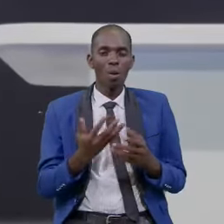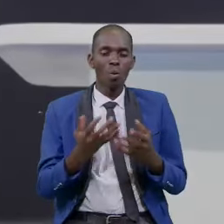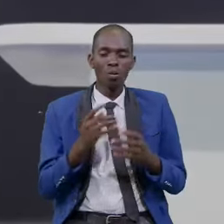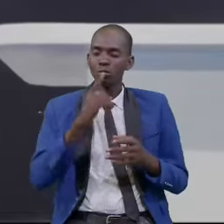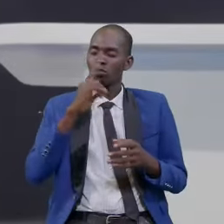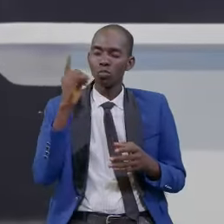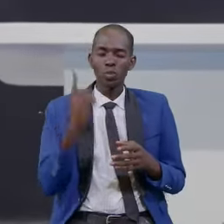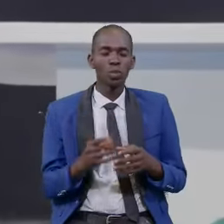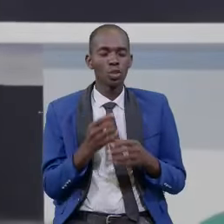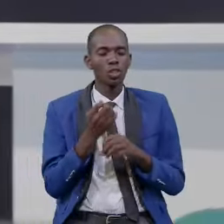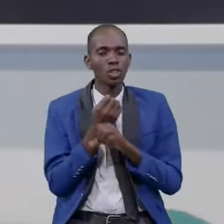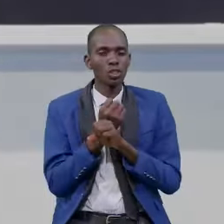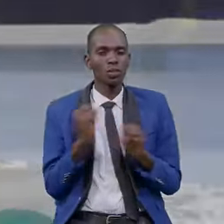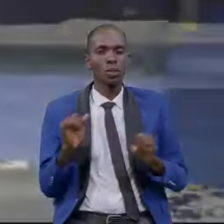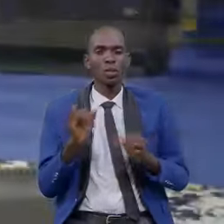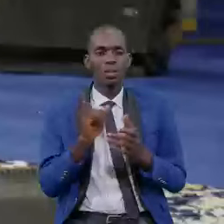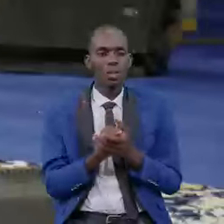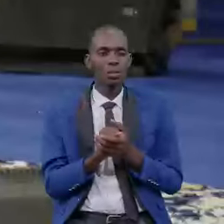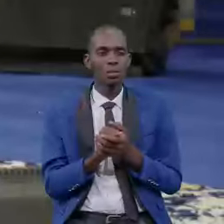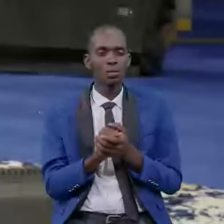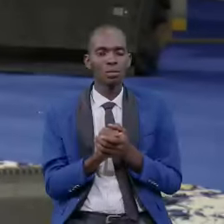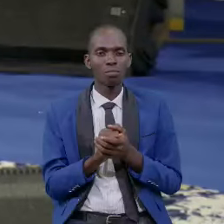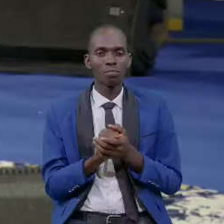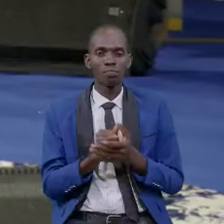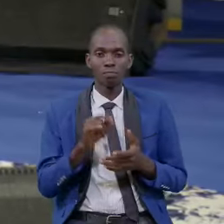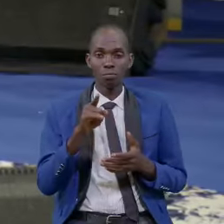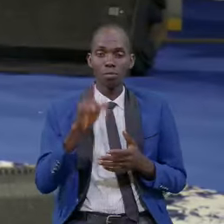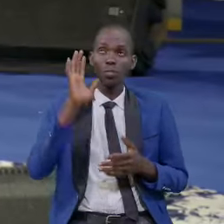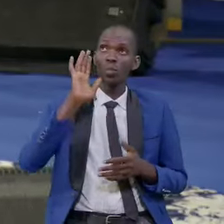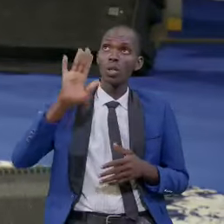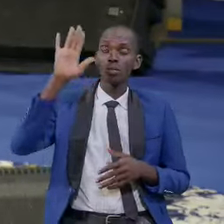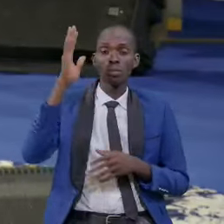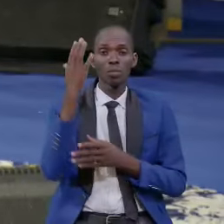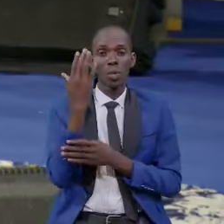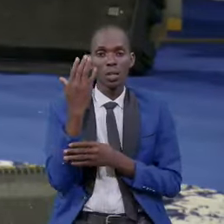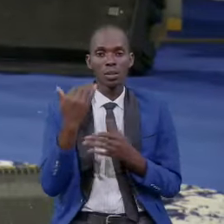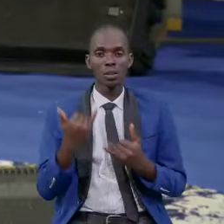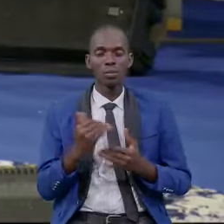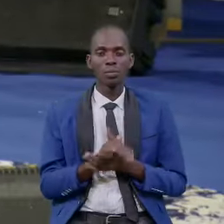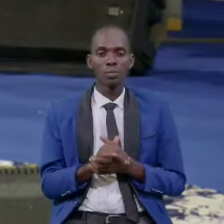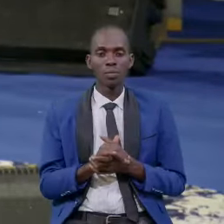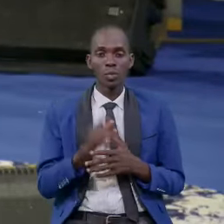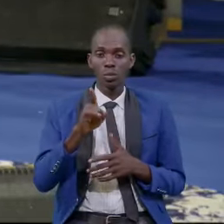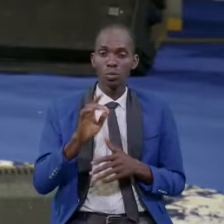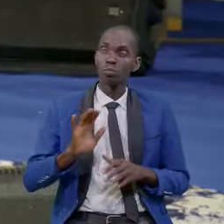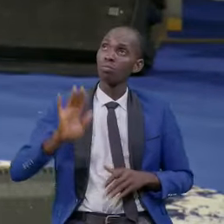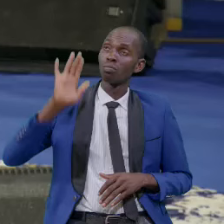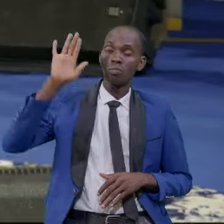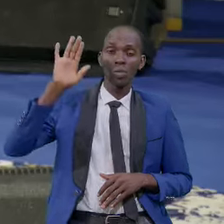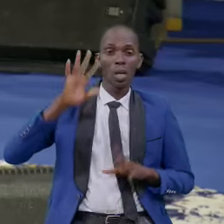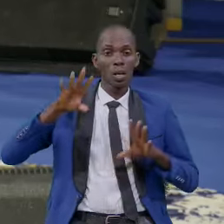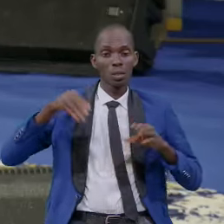forgiveness and freedom and righteousness. Raise up that hand. As you are raising up the hand, stand up anywhere